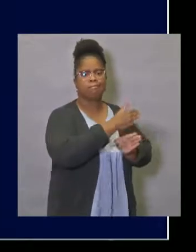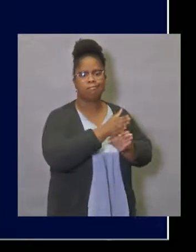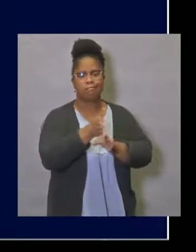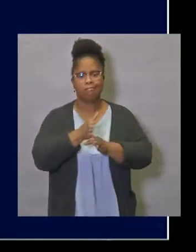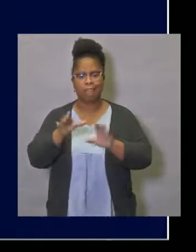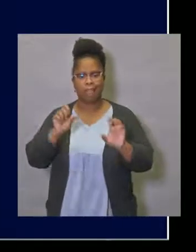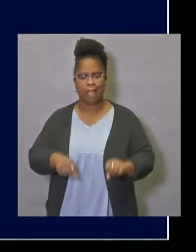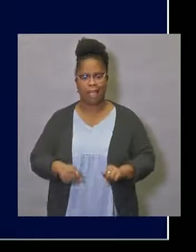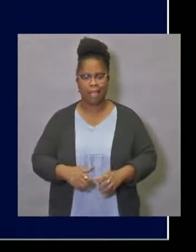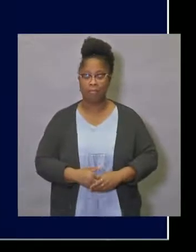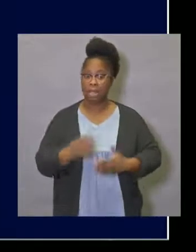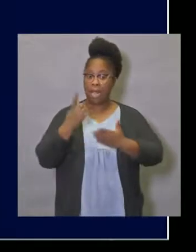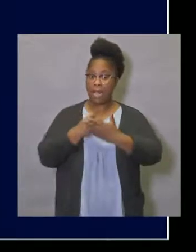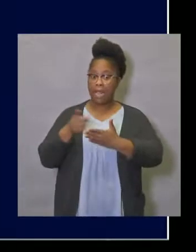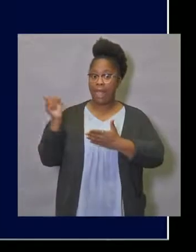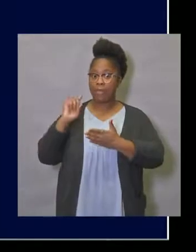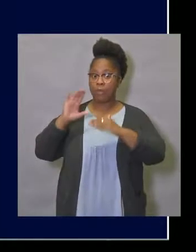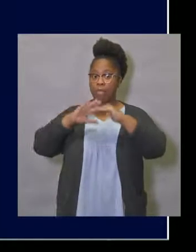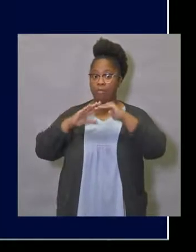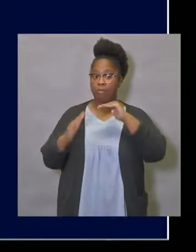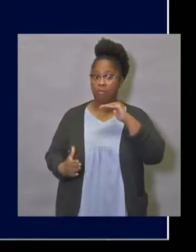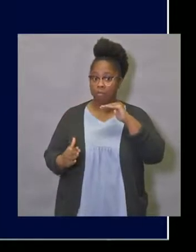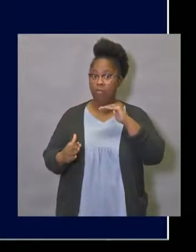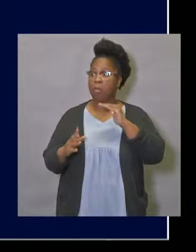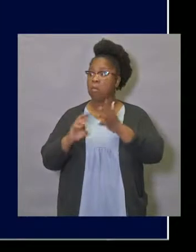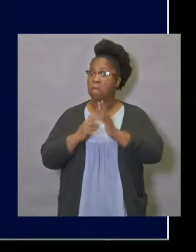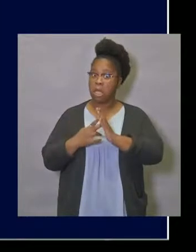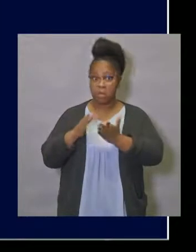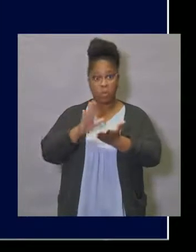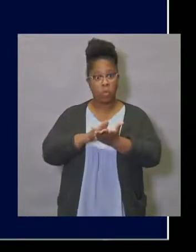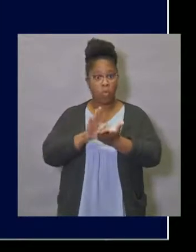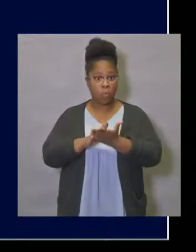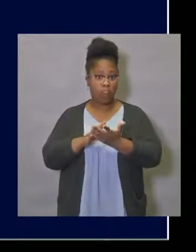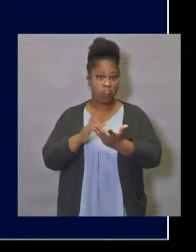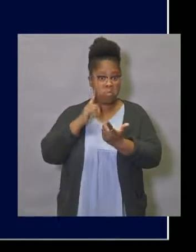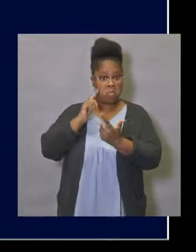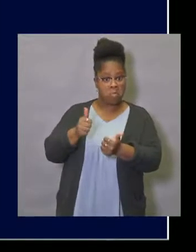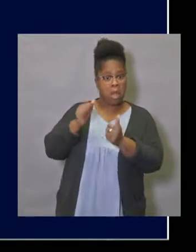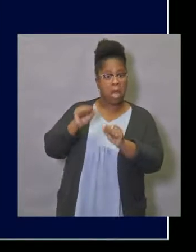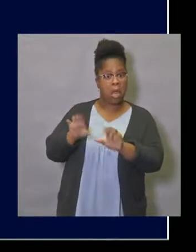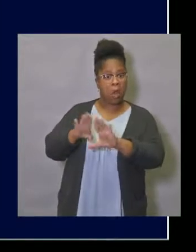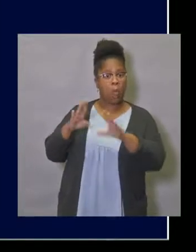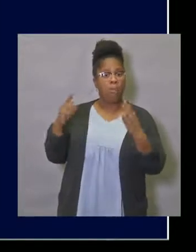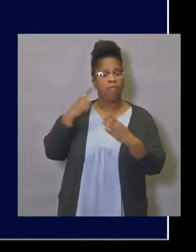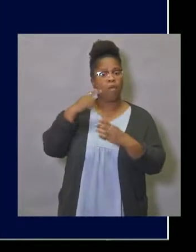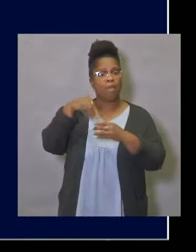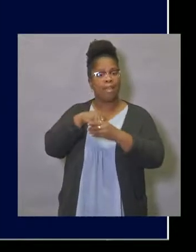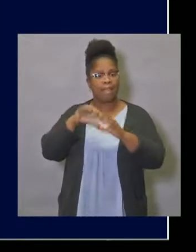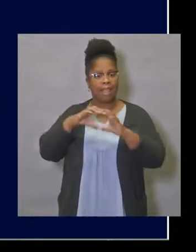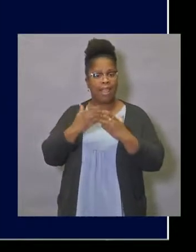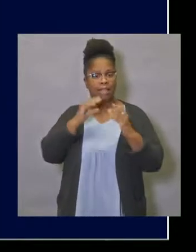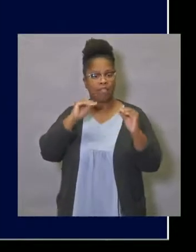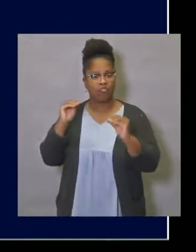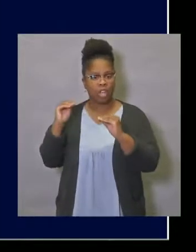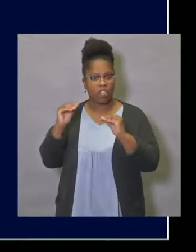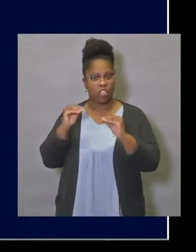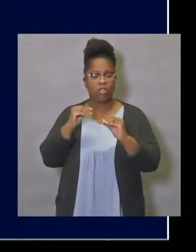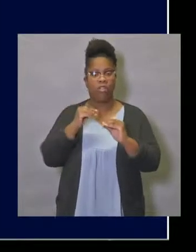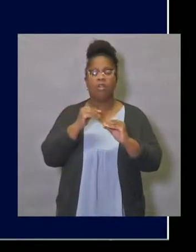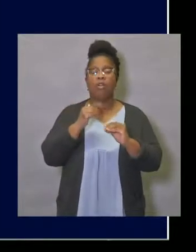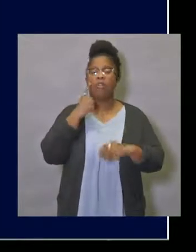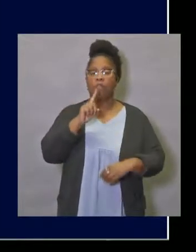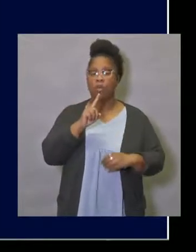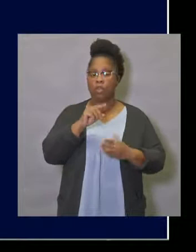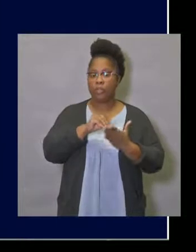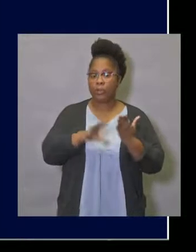the decline in the daily case rate allowed schools the option of reopening for in-class instruction for students in grades TK through